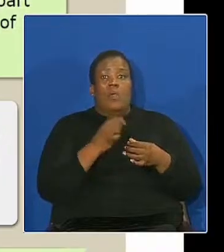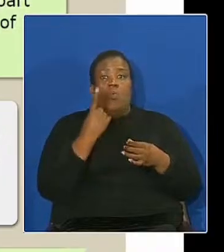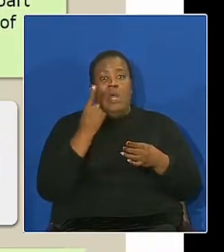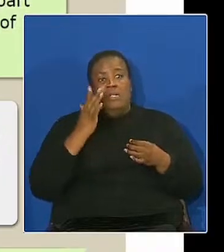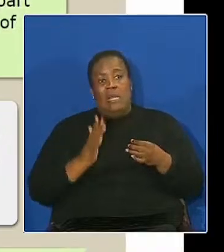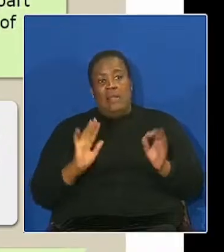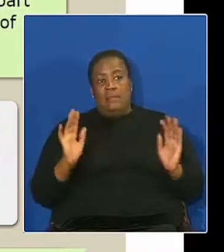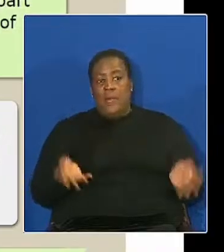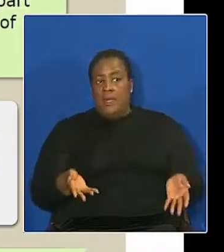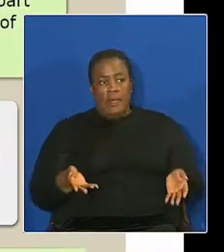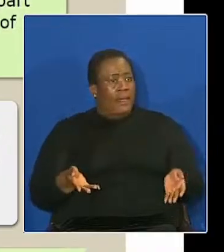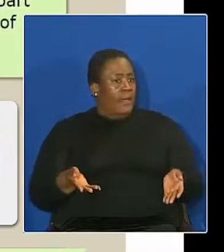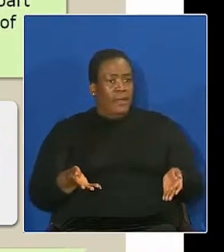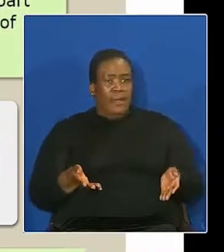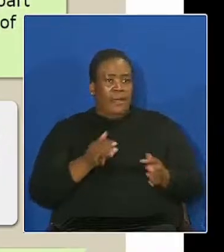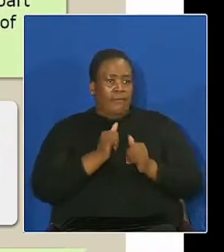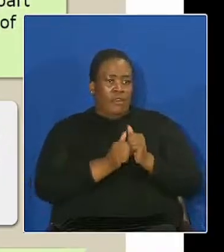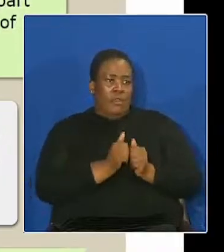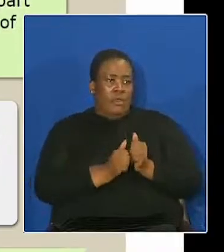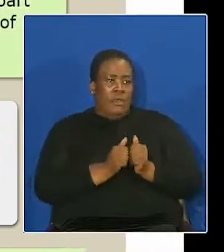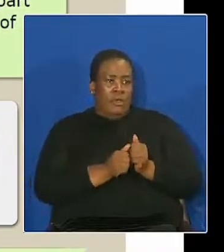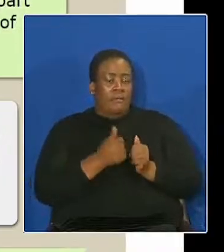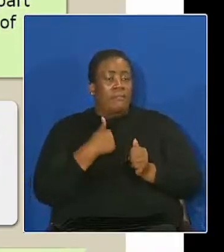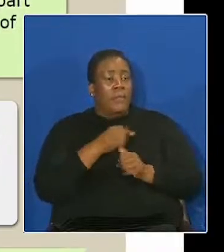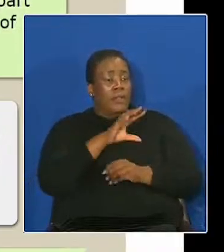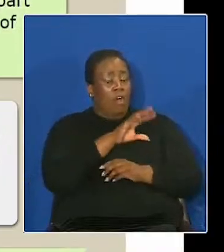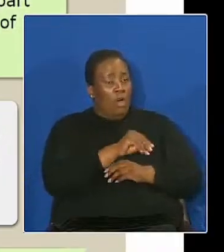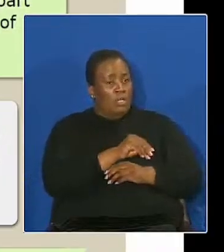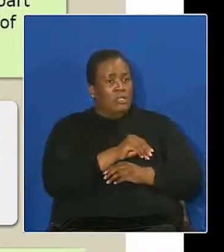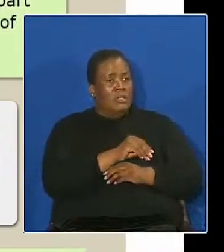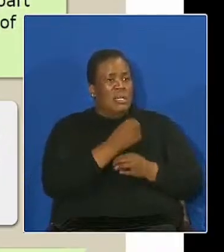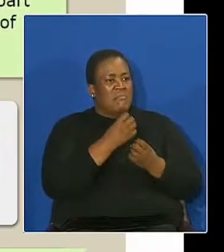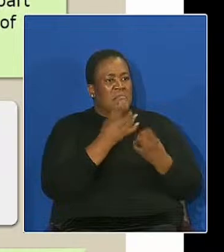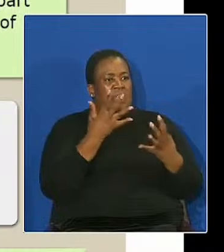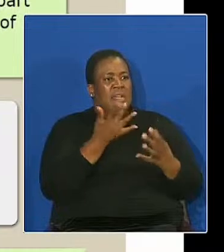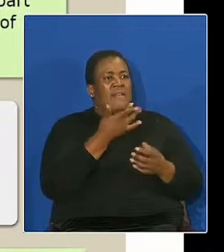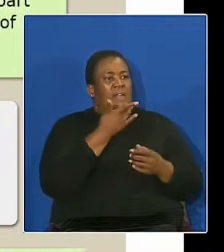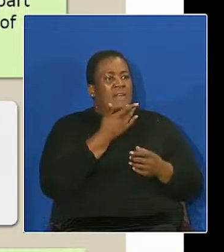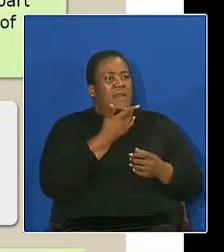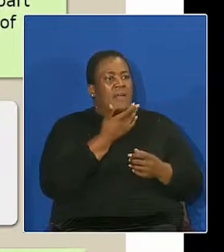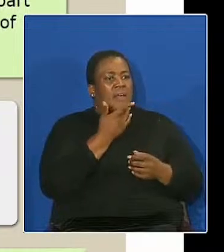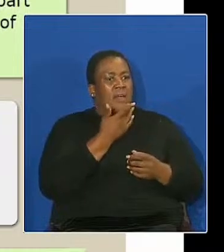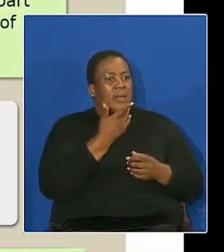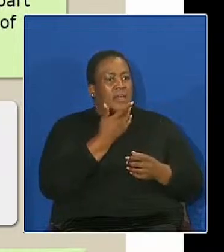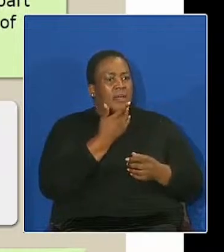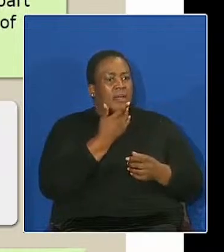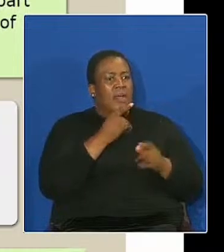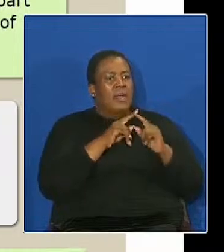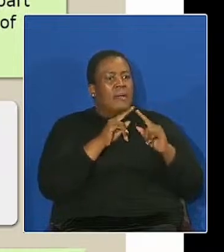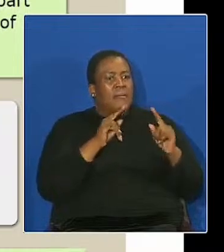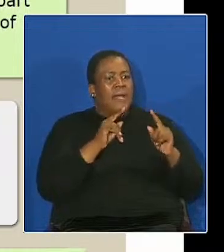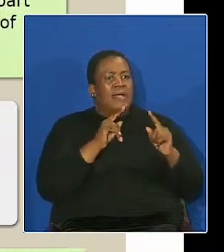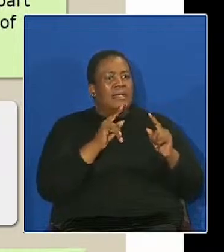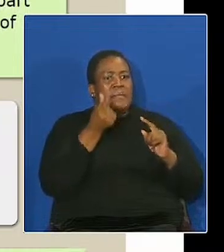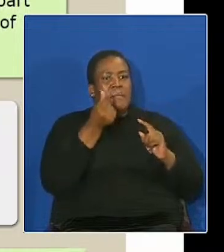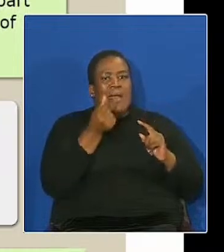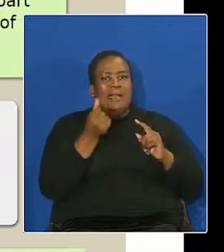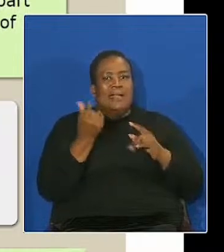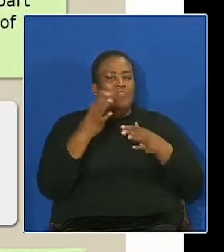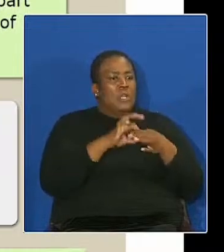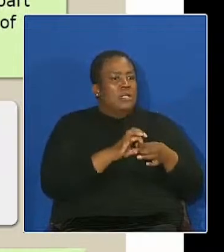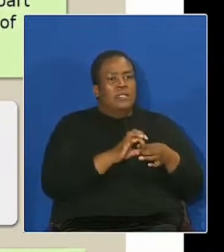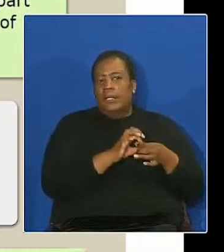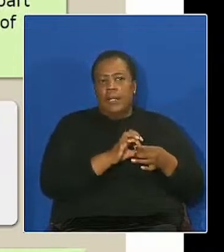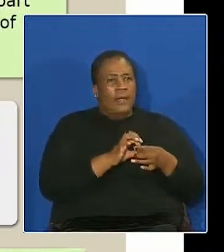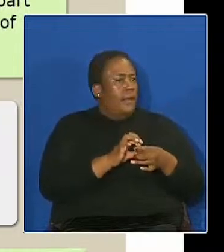brother. I asked you several favors which are not even money